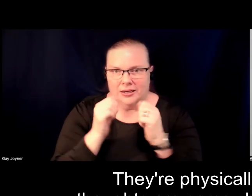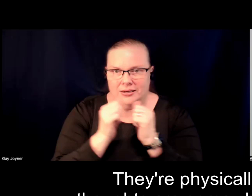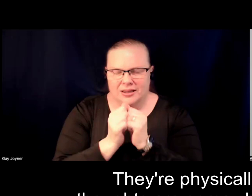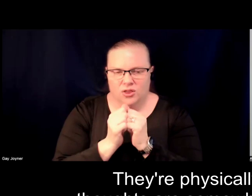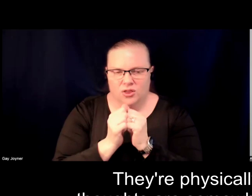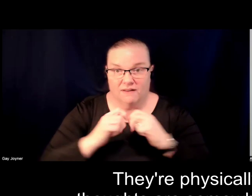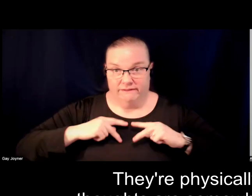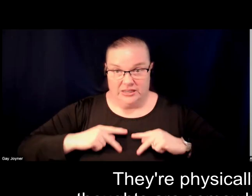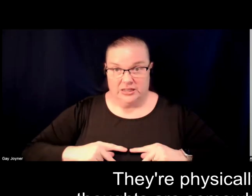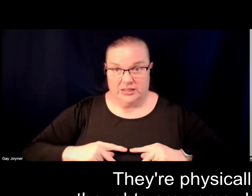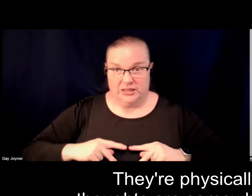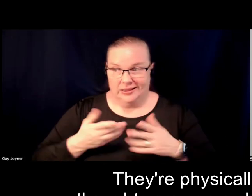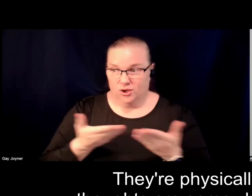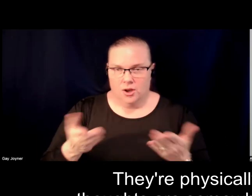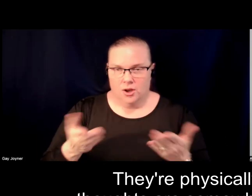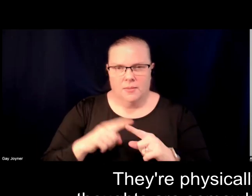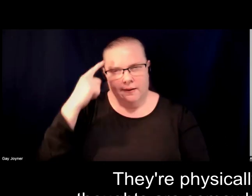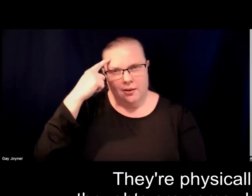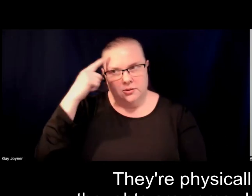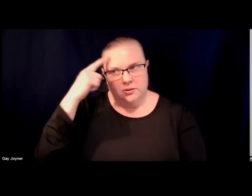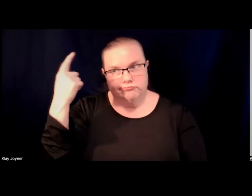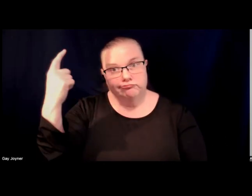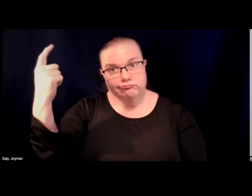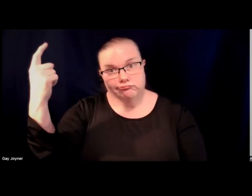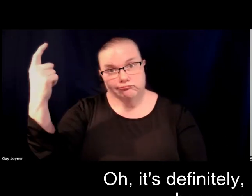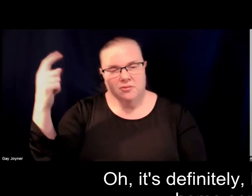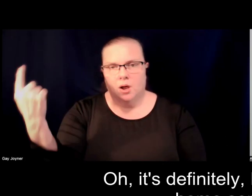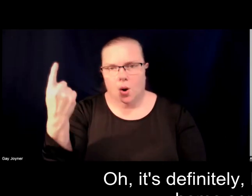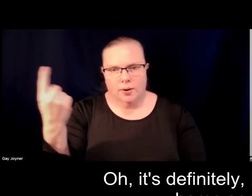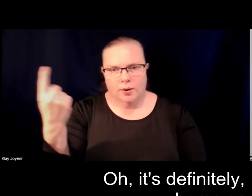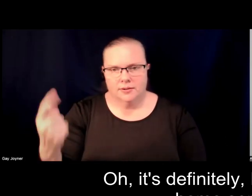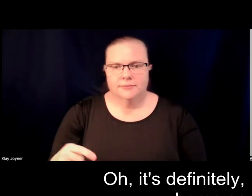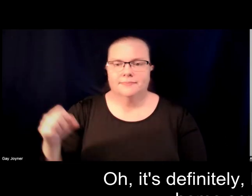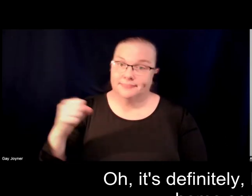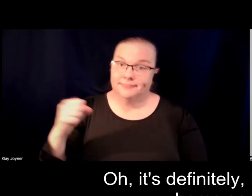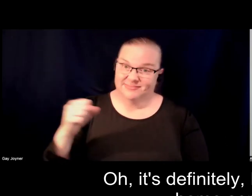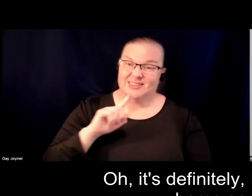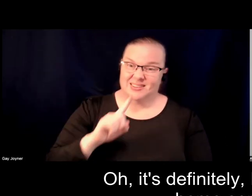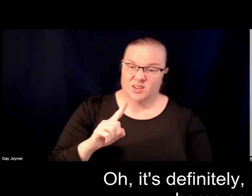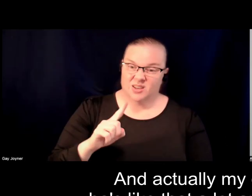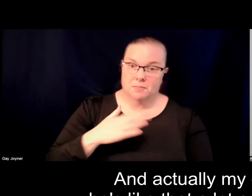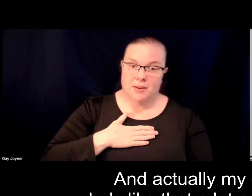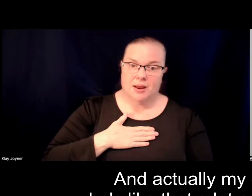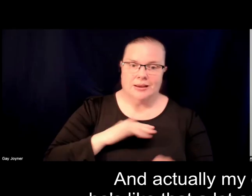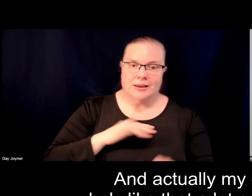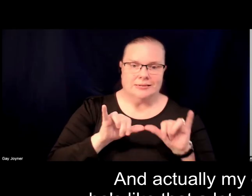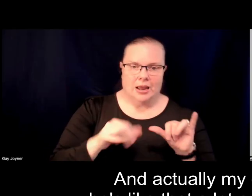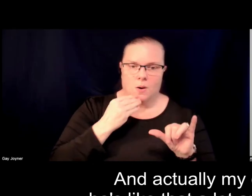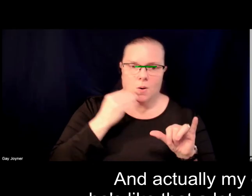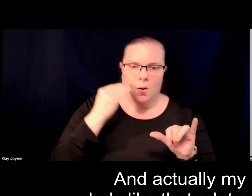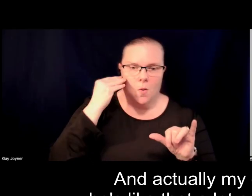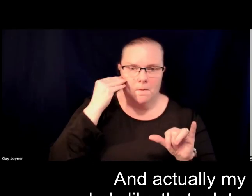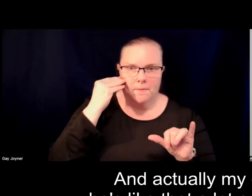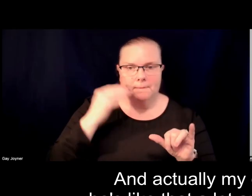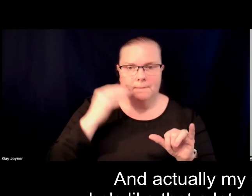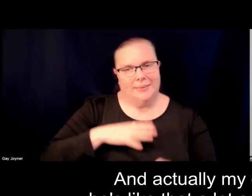there, but their thoughts are somewhere else all the time. so it's definitely I see it in my own home sometimes, and actually my dad